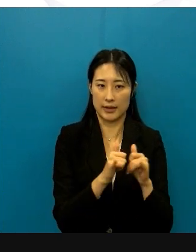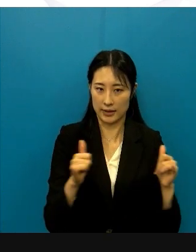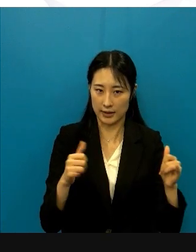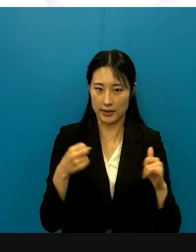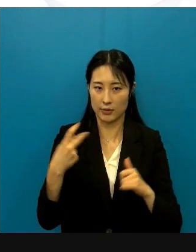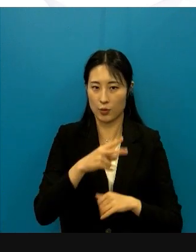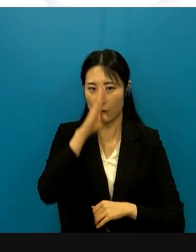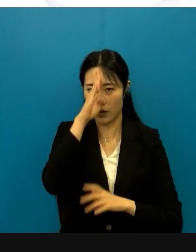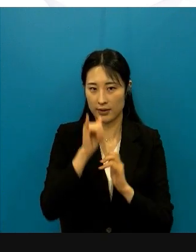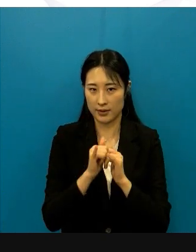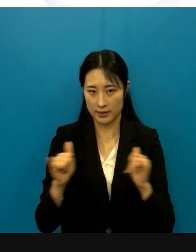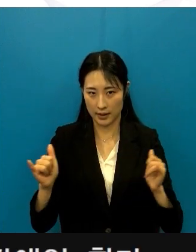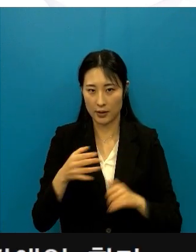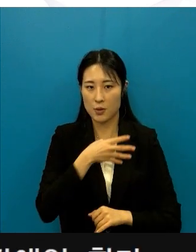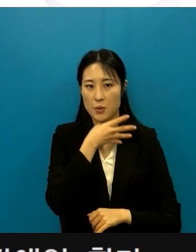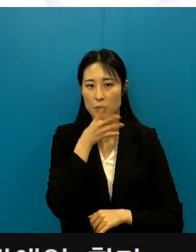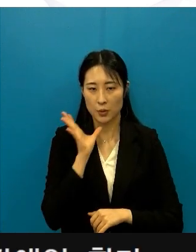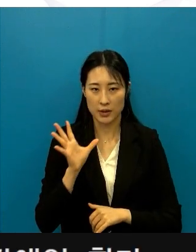So it means that